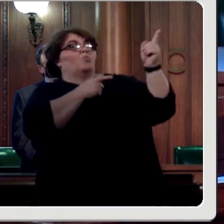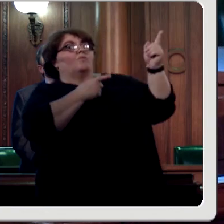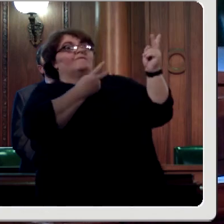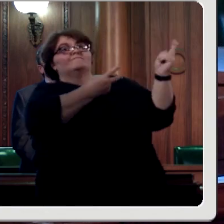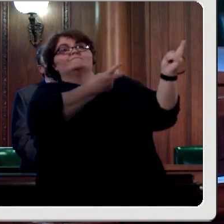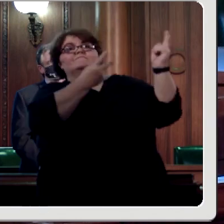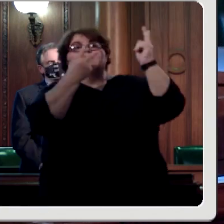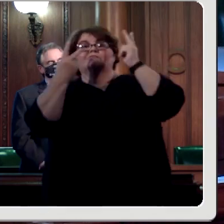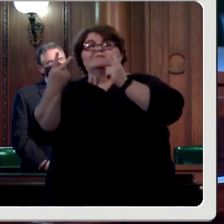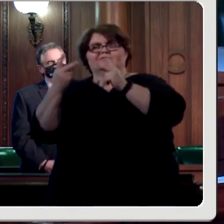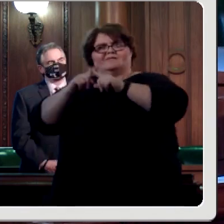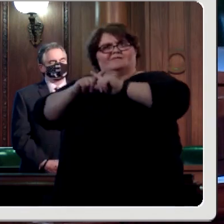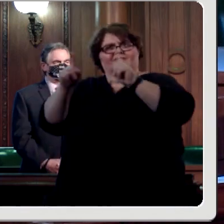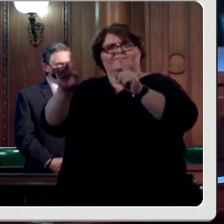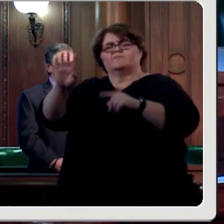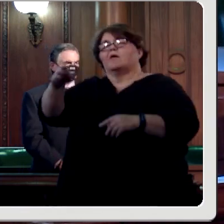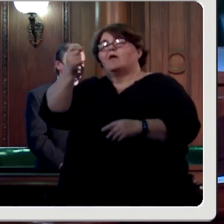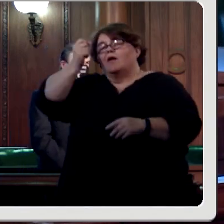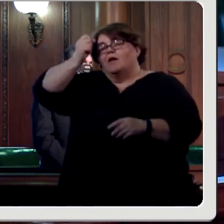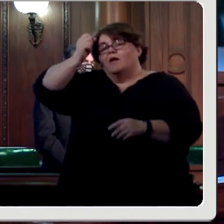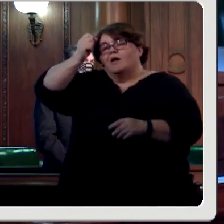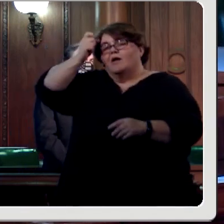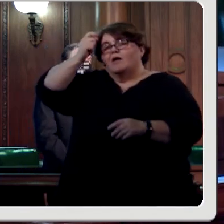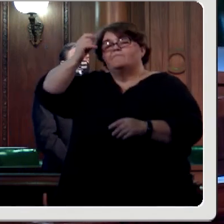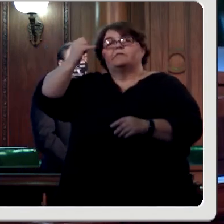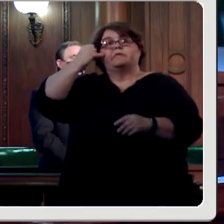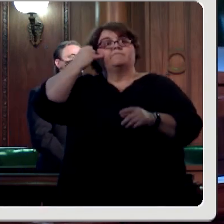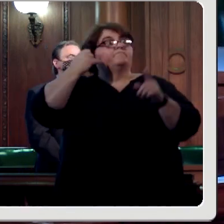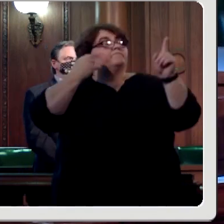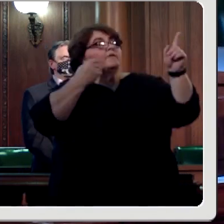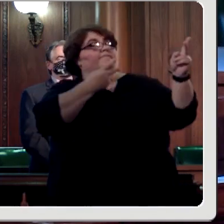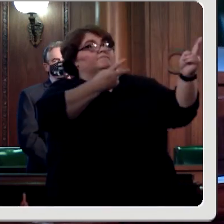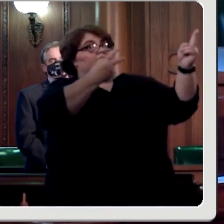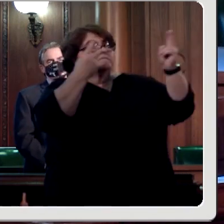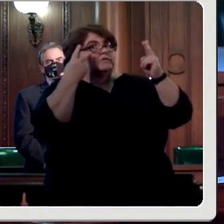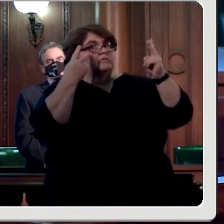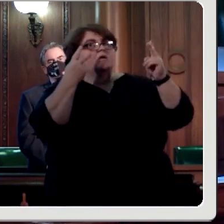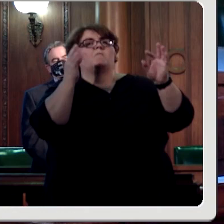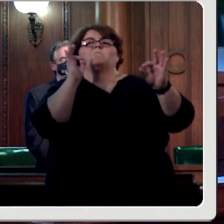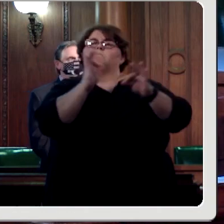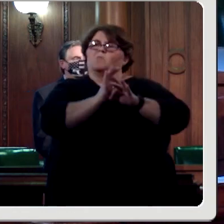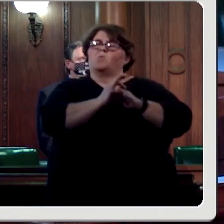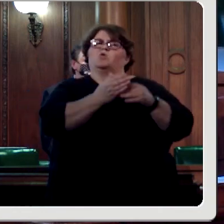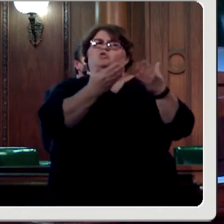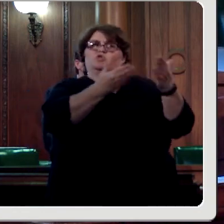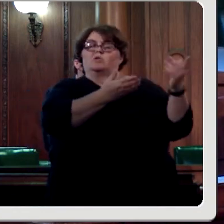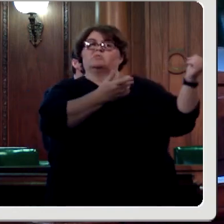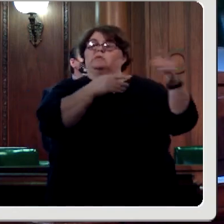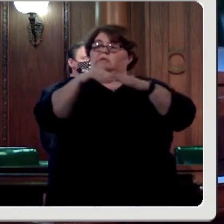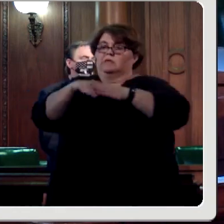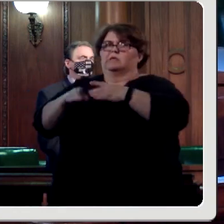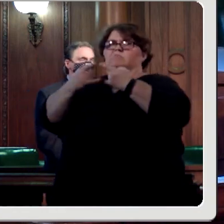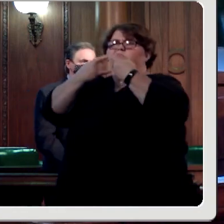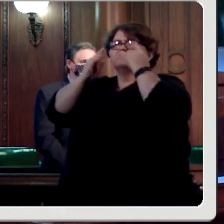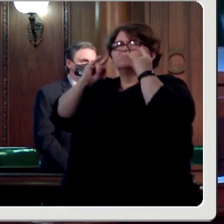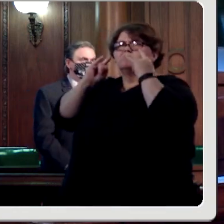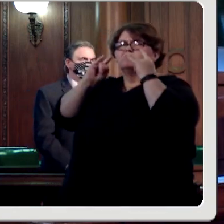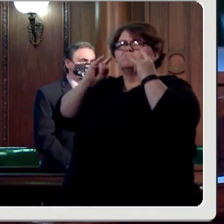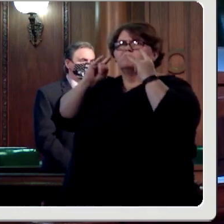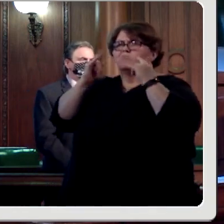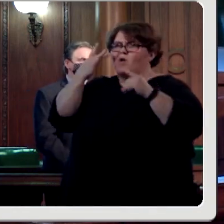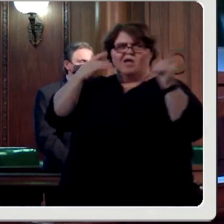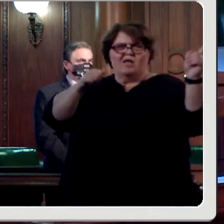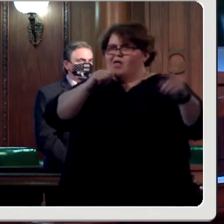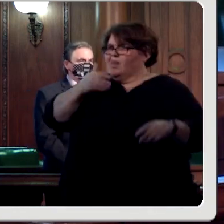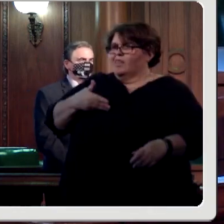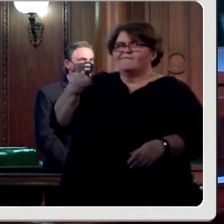distant family members coming in to visit should prompt everyone to wear a mask all the time. Those people do not live with you. They may